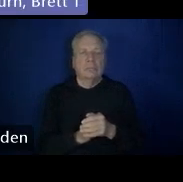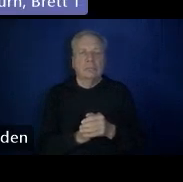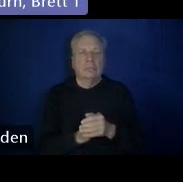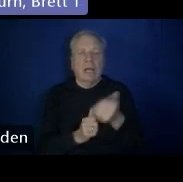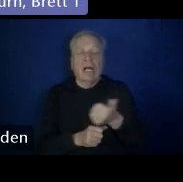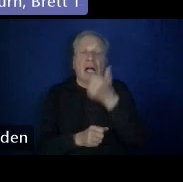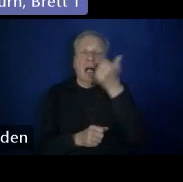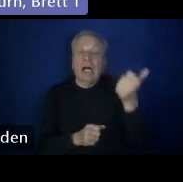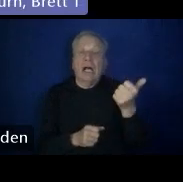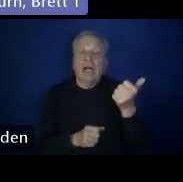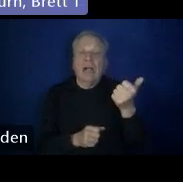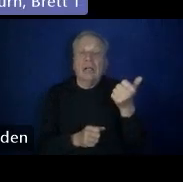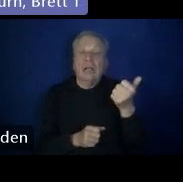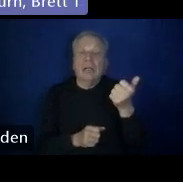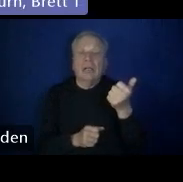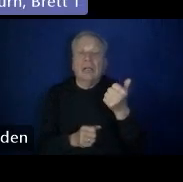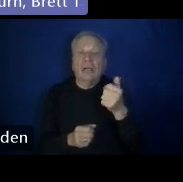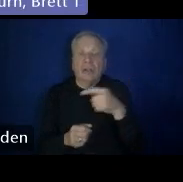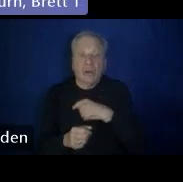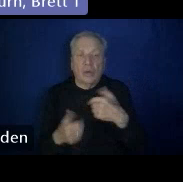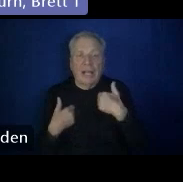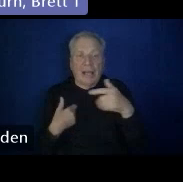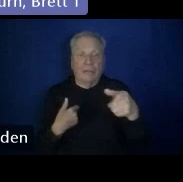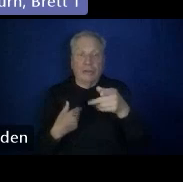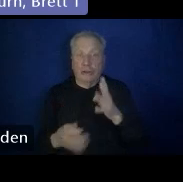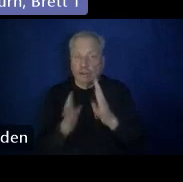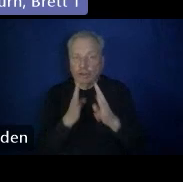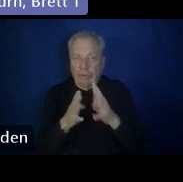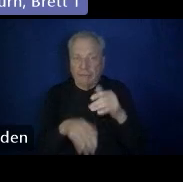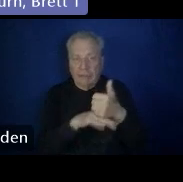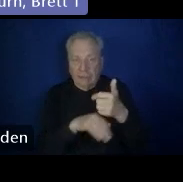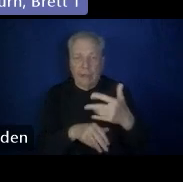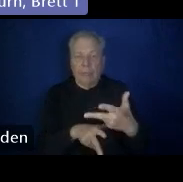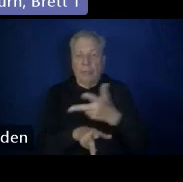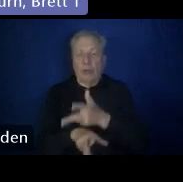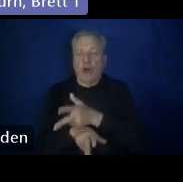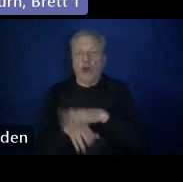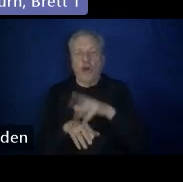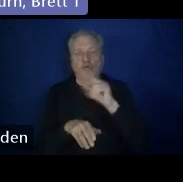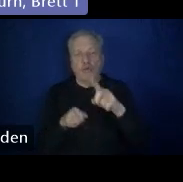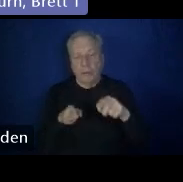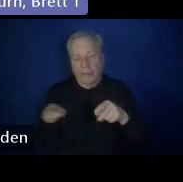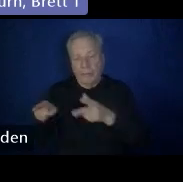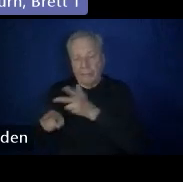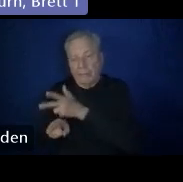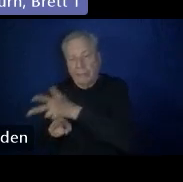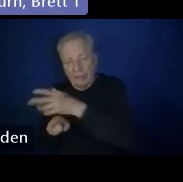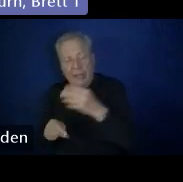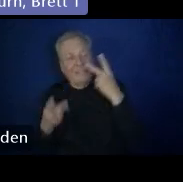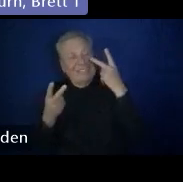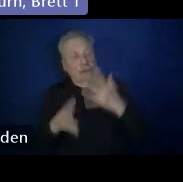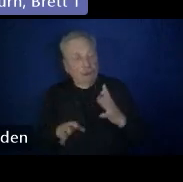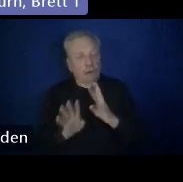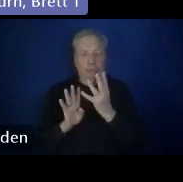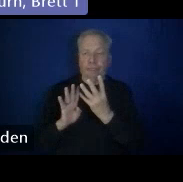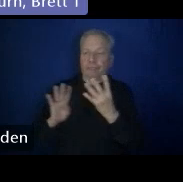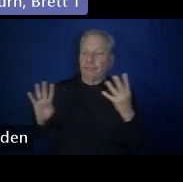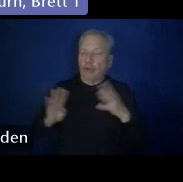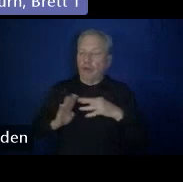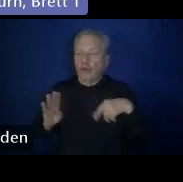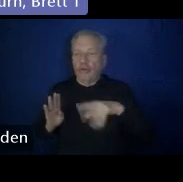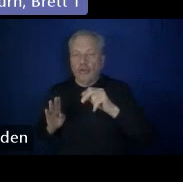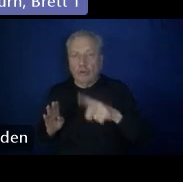Another pretty well-managed bear jam, you got traffic all parked off the road, visitors lined up off the road. A few toes might get